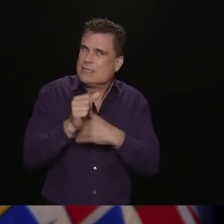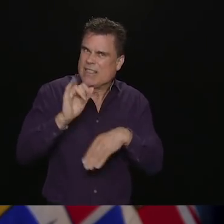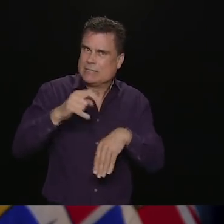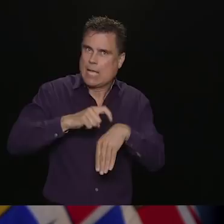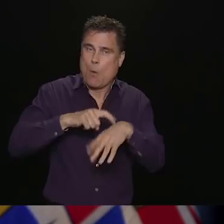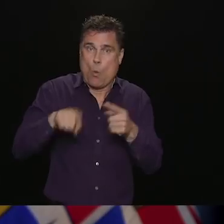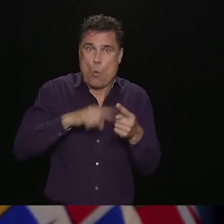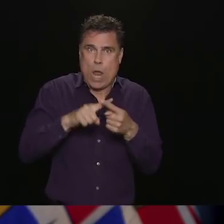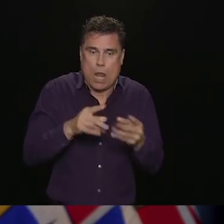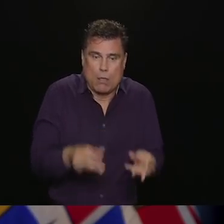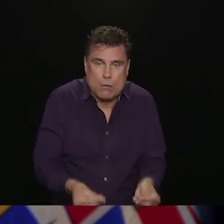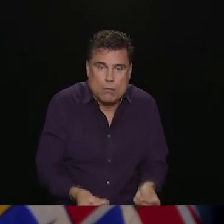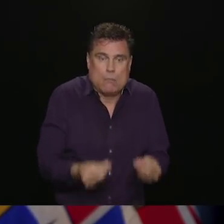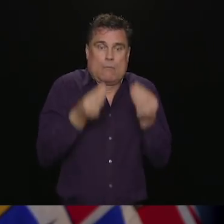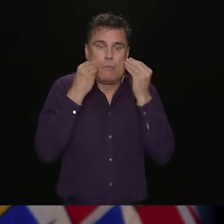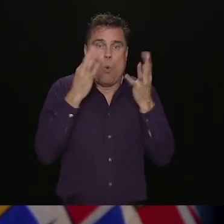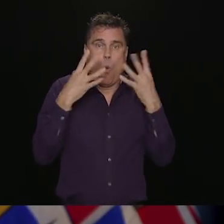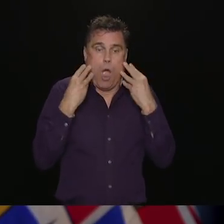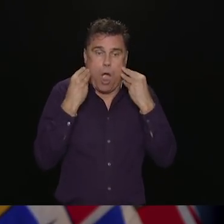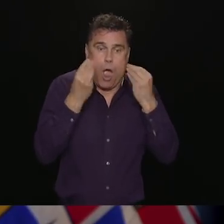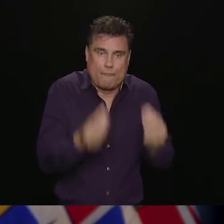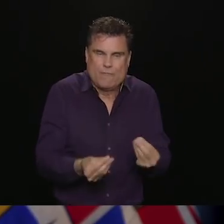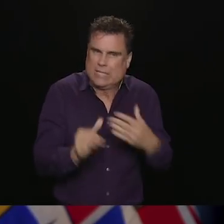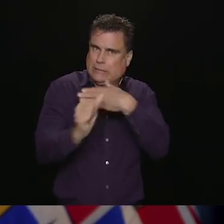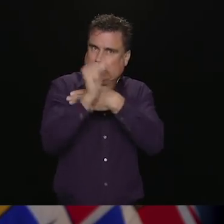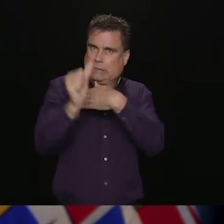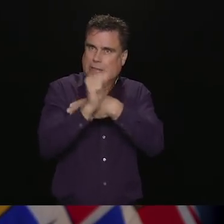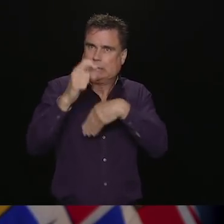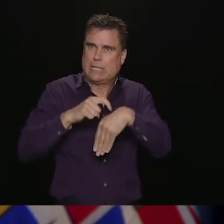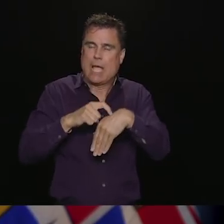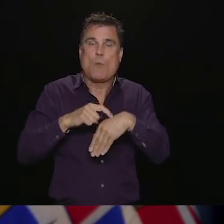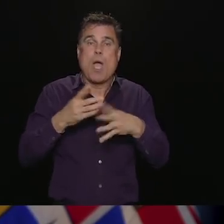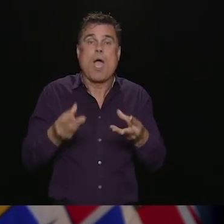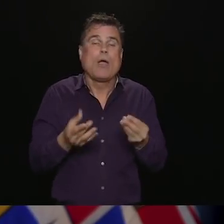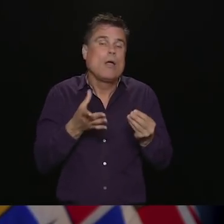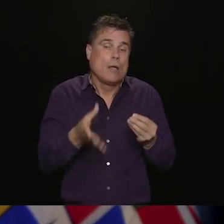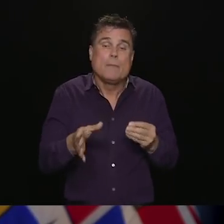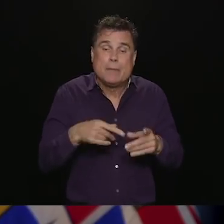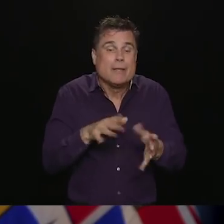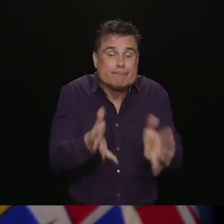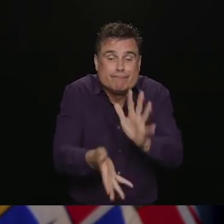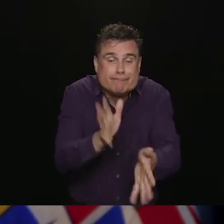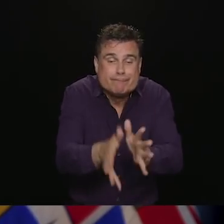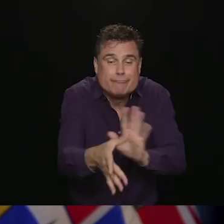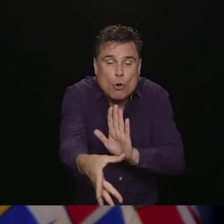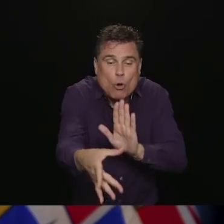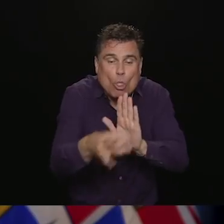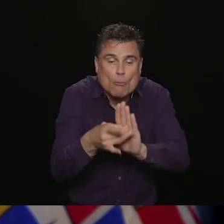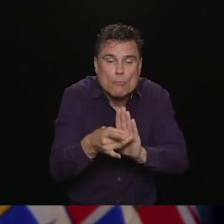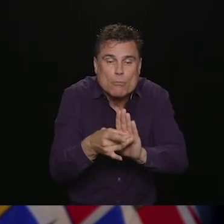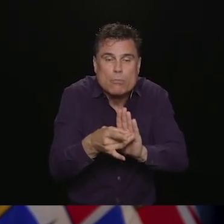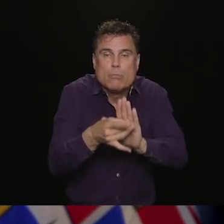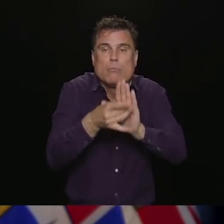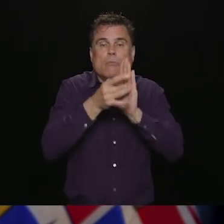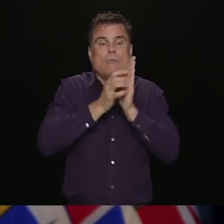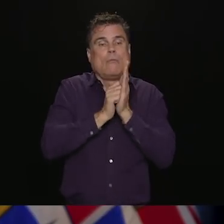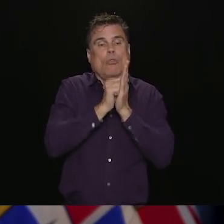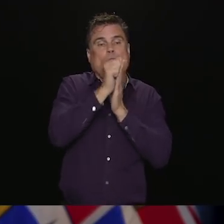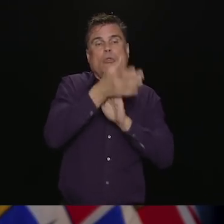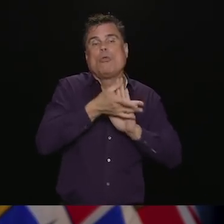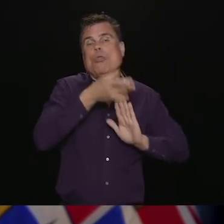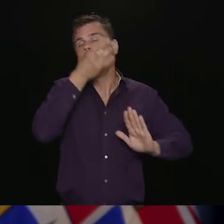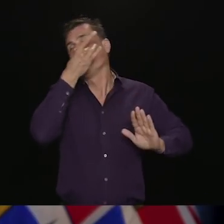settings, whether it's a healthcare setting, whether it's a restaurant or a grocery store, we sometimes let our guard down when we're talking with each other,